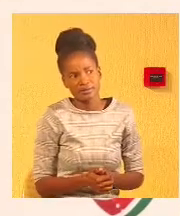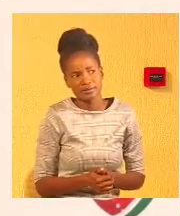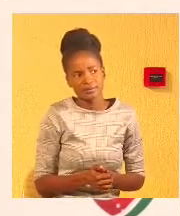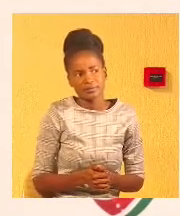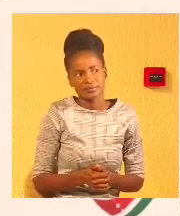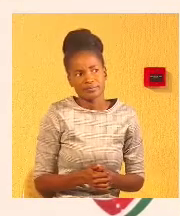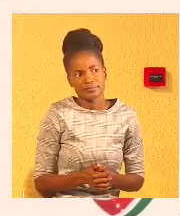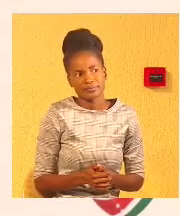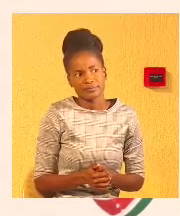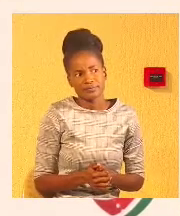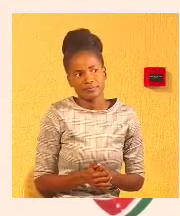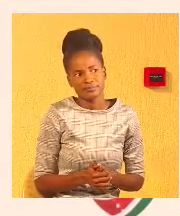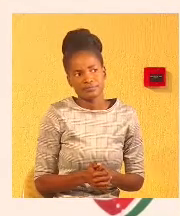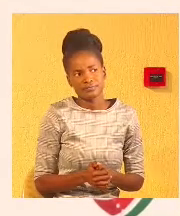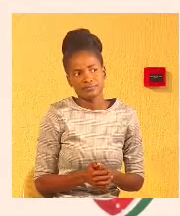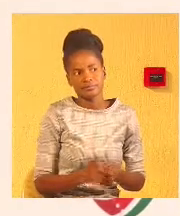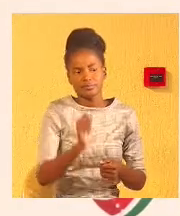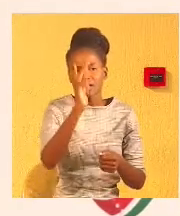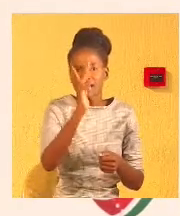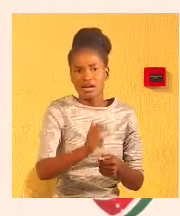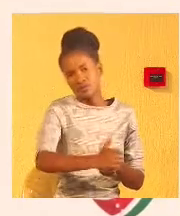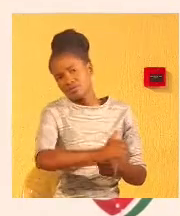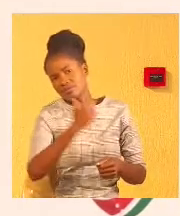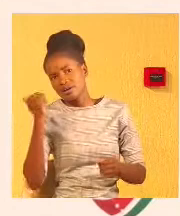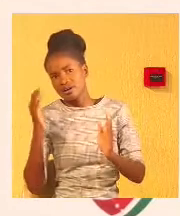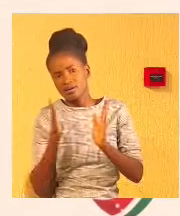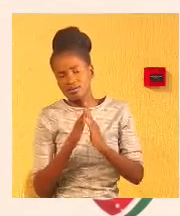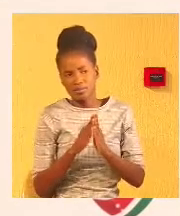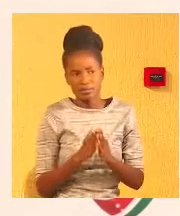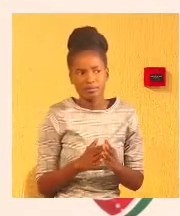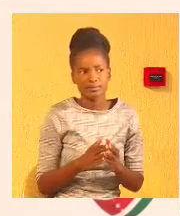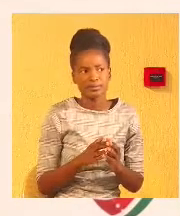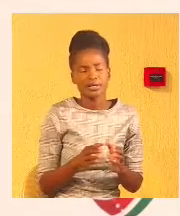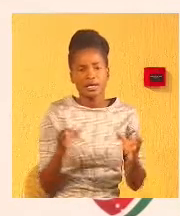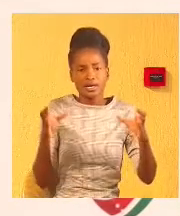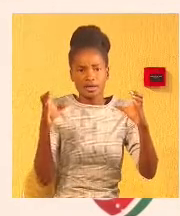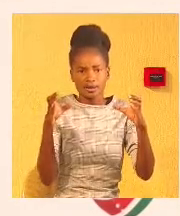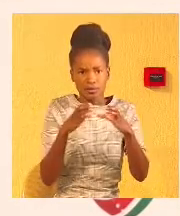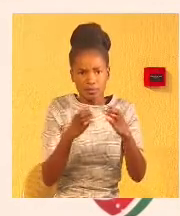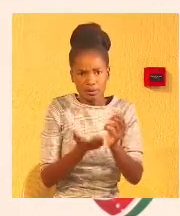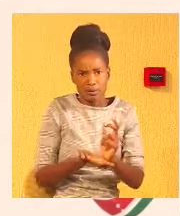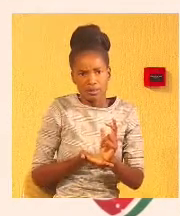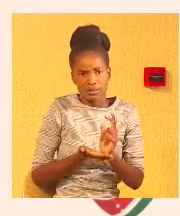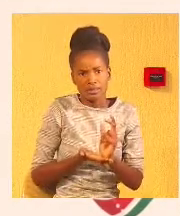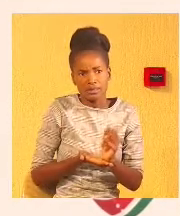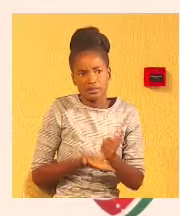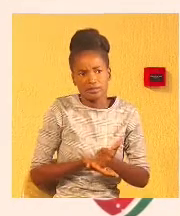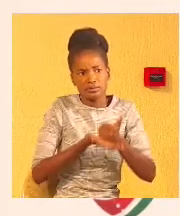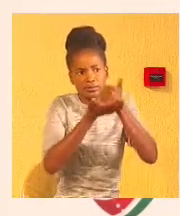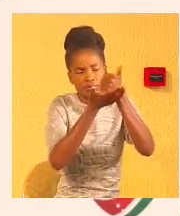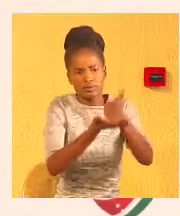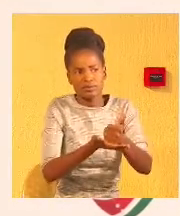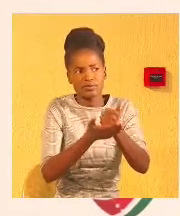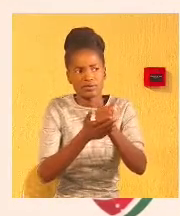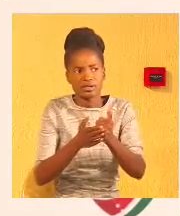workers retreated to their homes. Farmer-assisted groups that were assisting one another in terms of